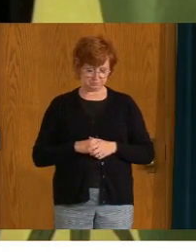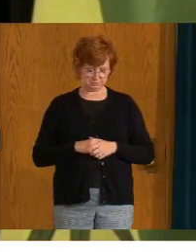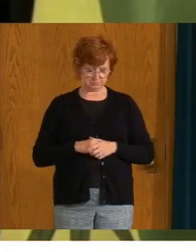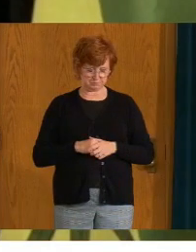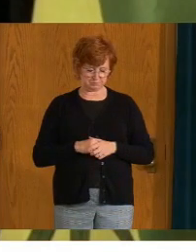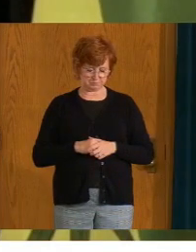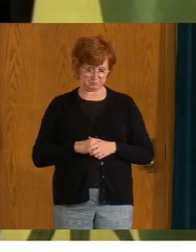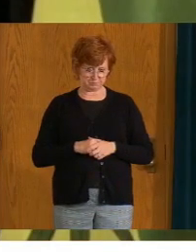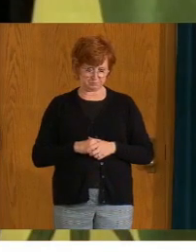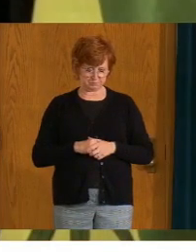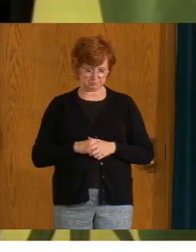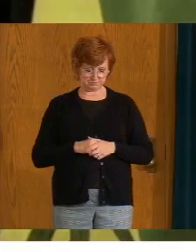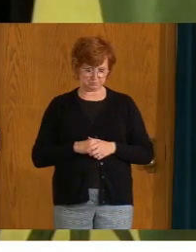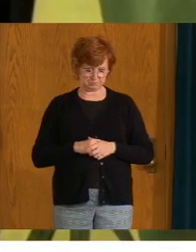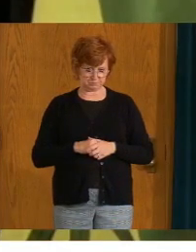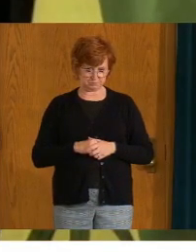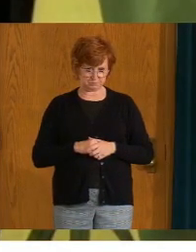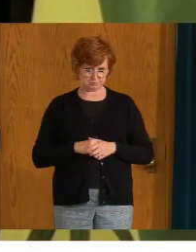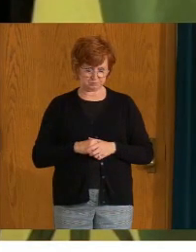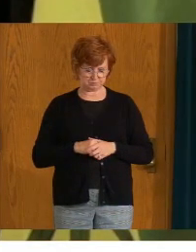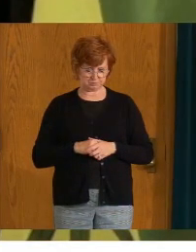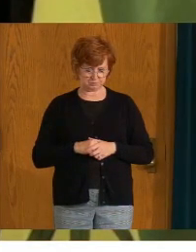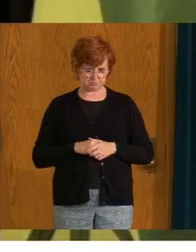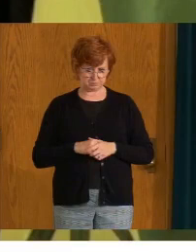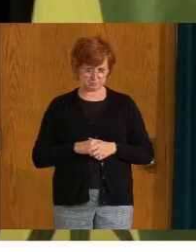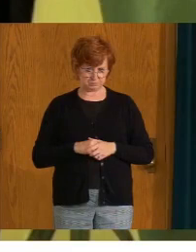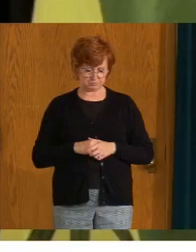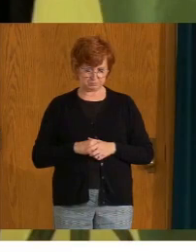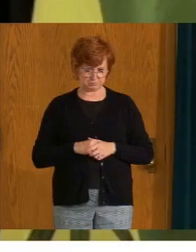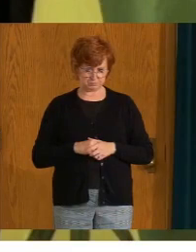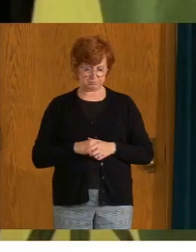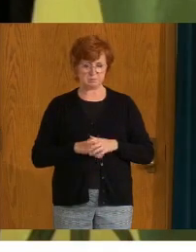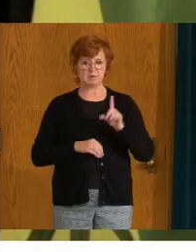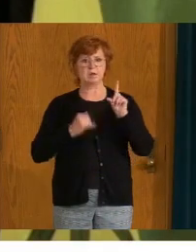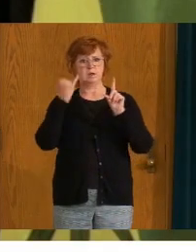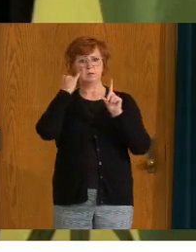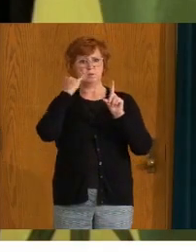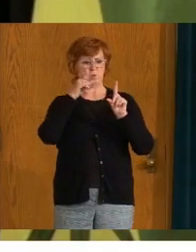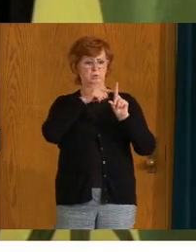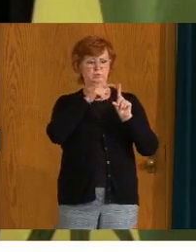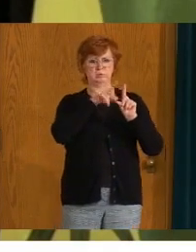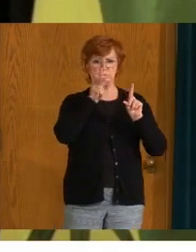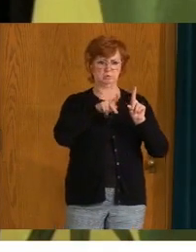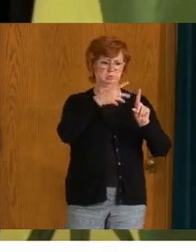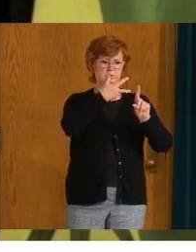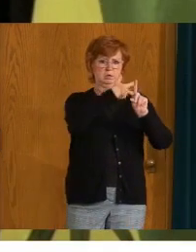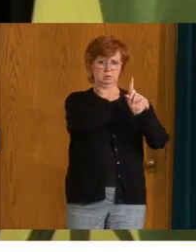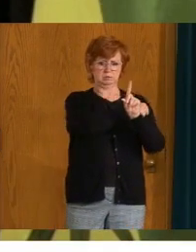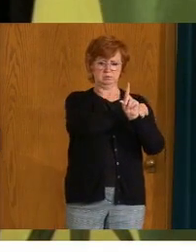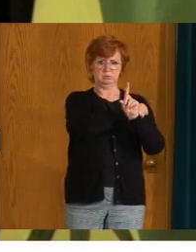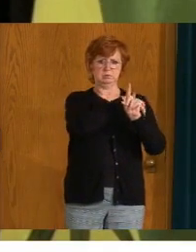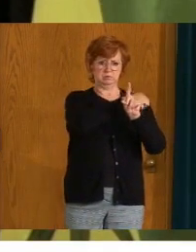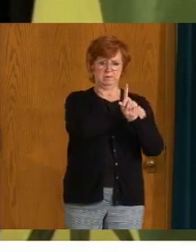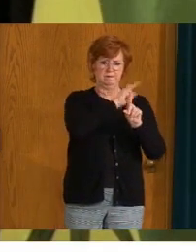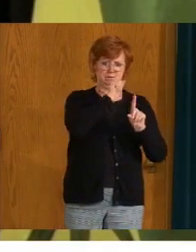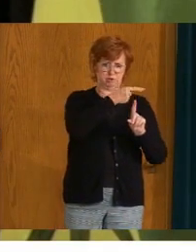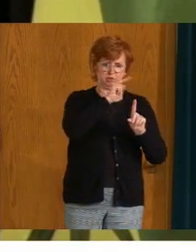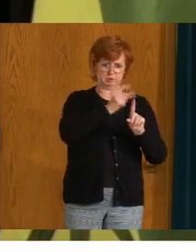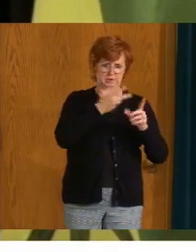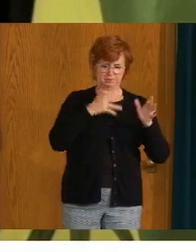not have to quarantine or self-isolate should they be considered a close contact of somebody who comes down with COVID. But anyone can say they're